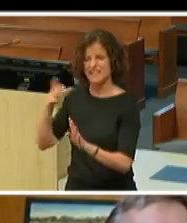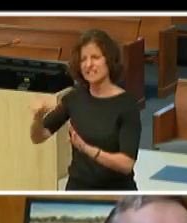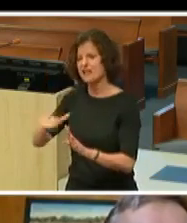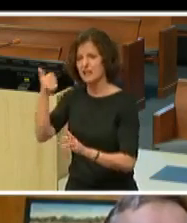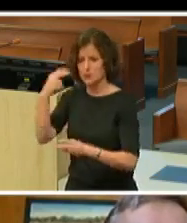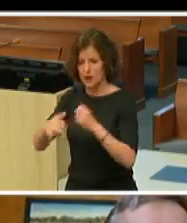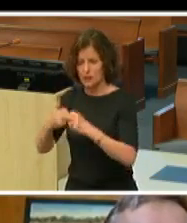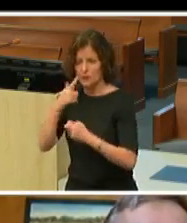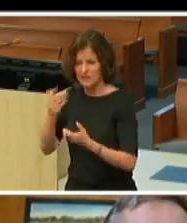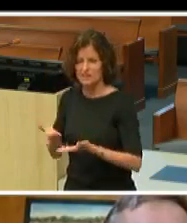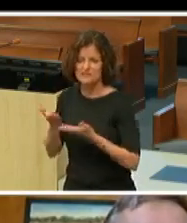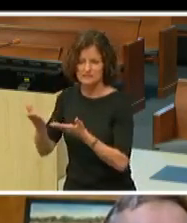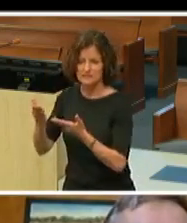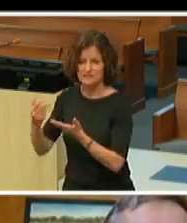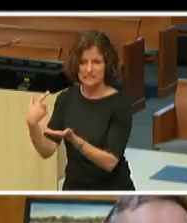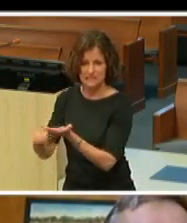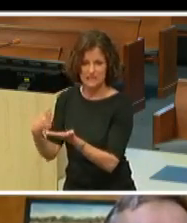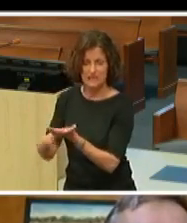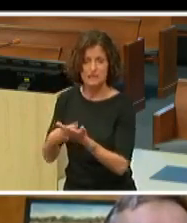should,